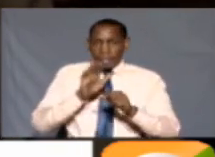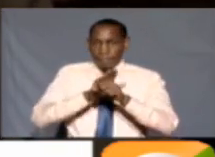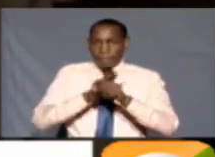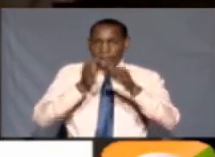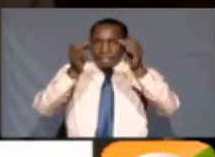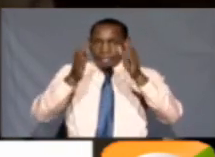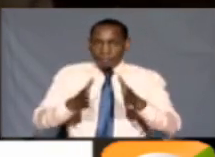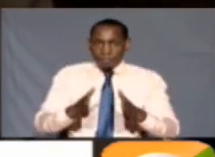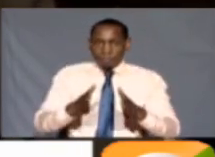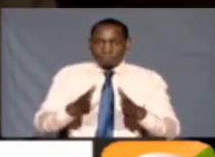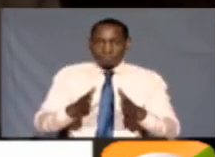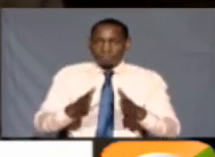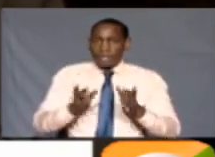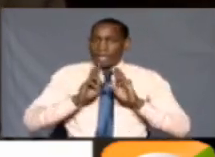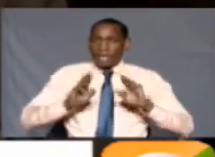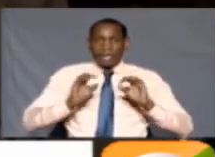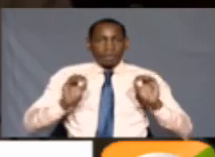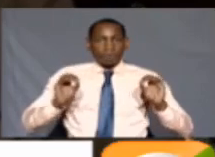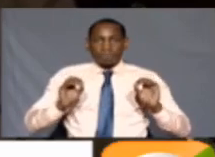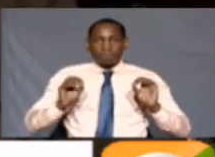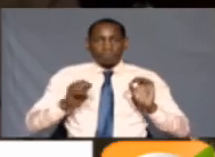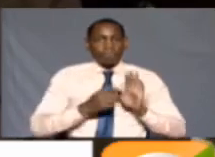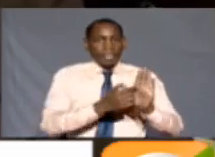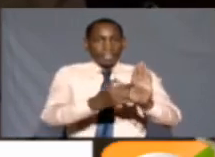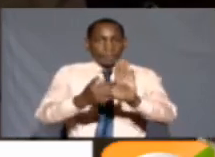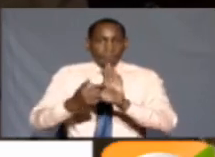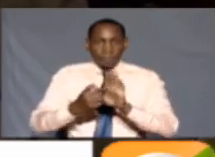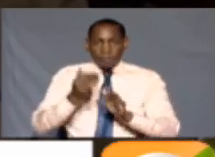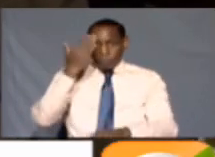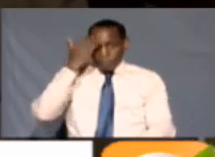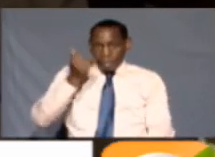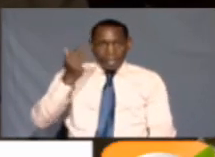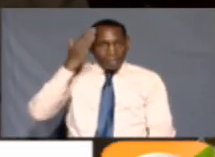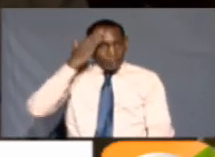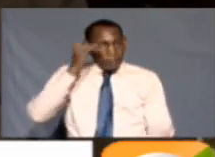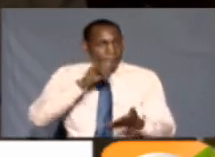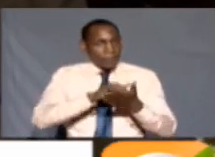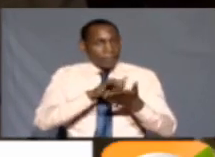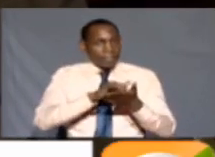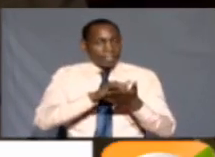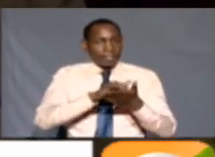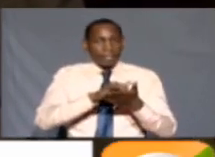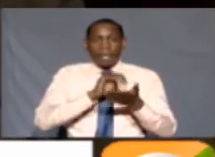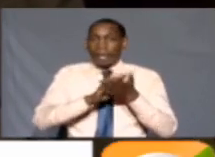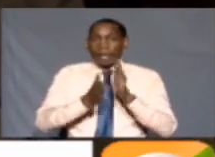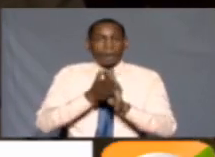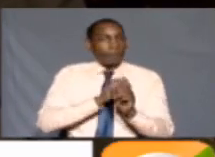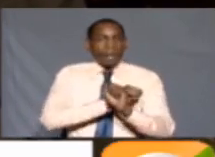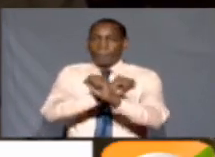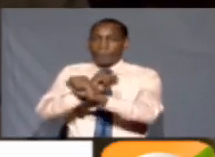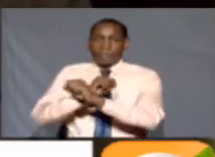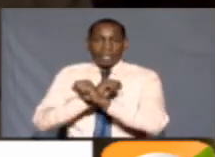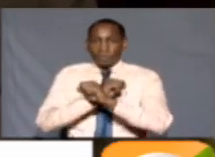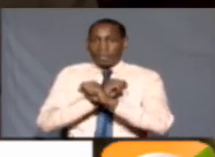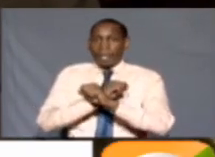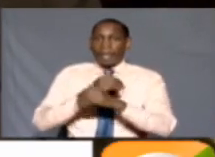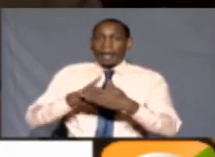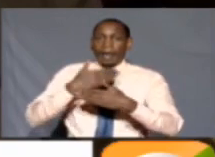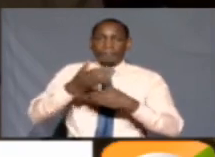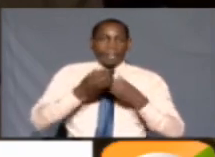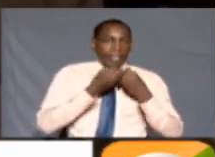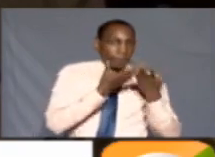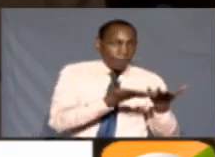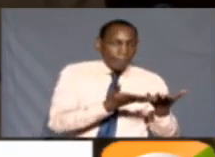accountants are very, very reluctant to come forward because they know that there'll be no protection for them when they come